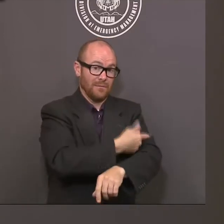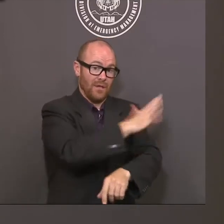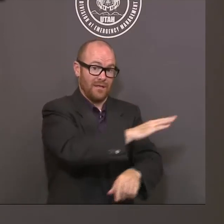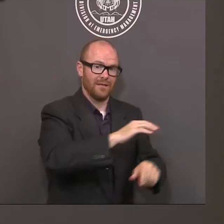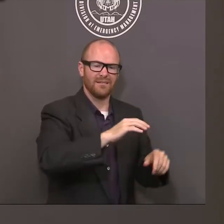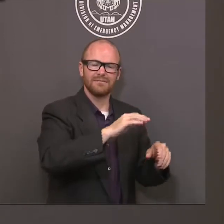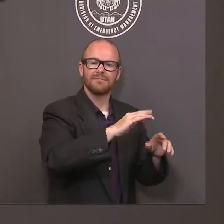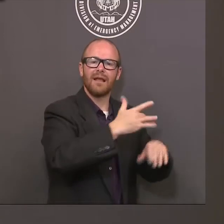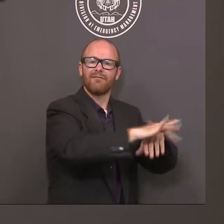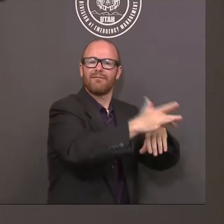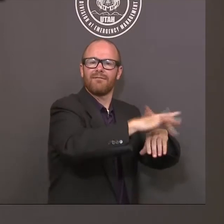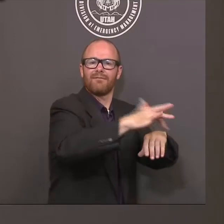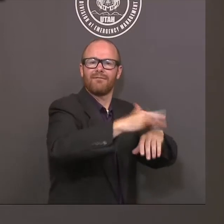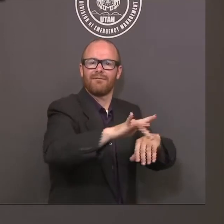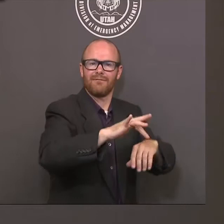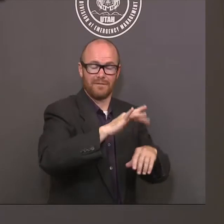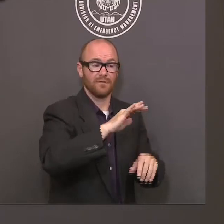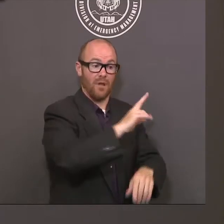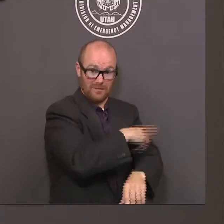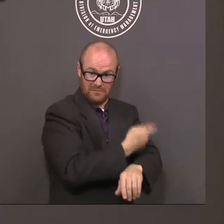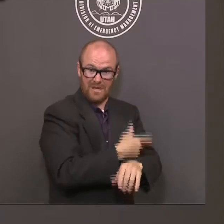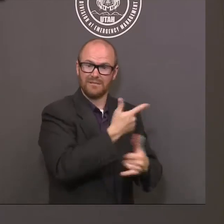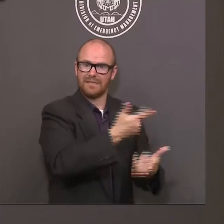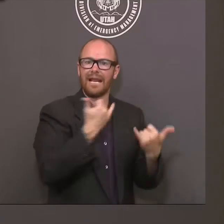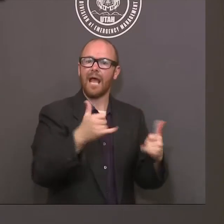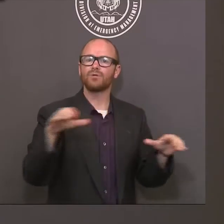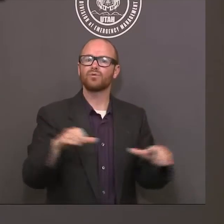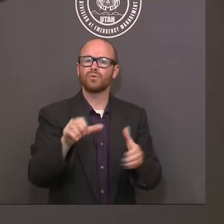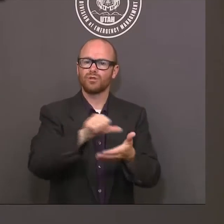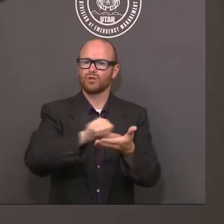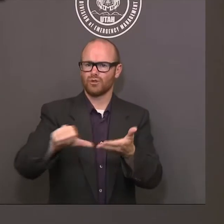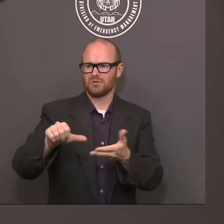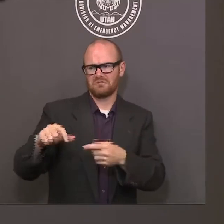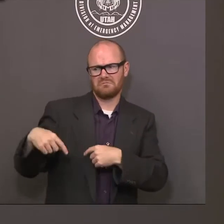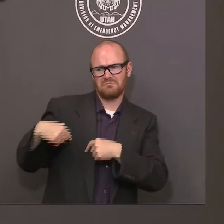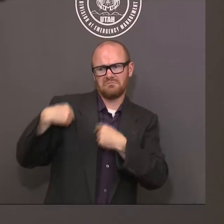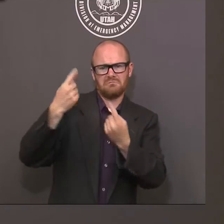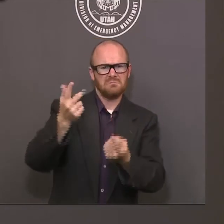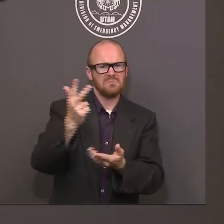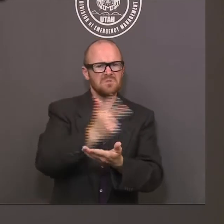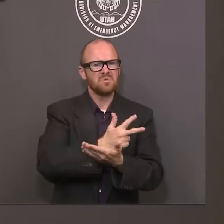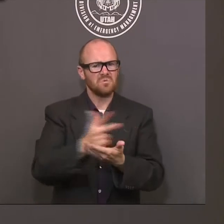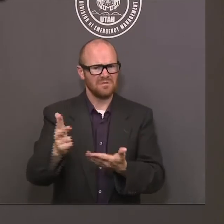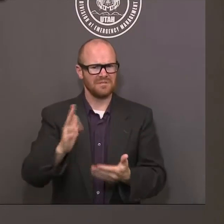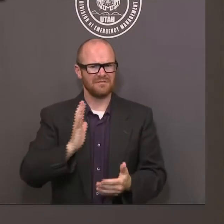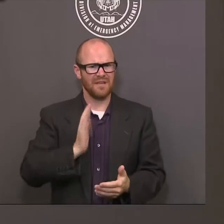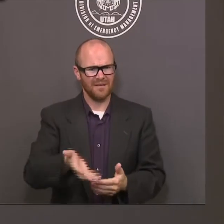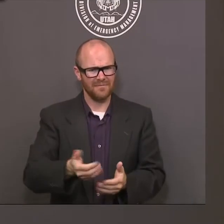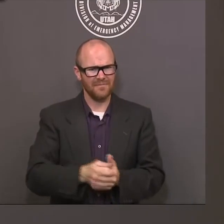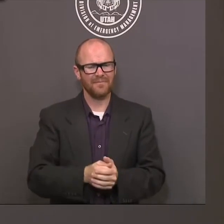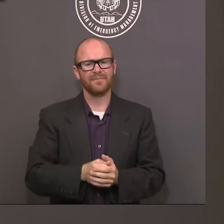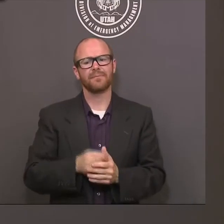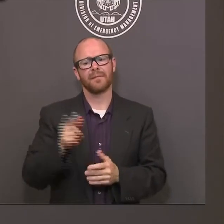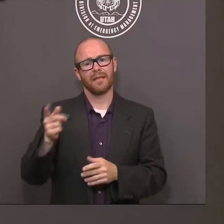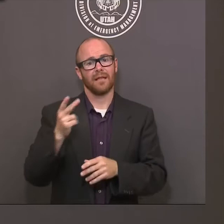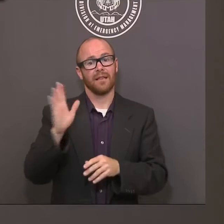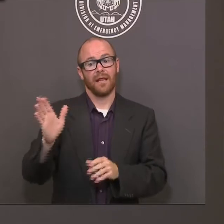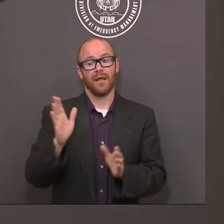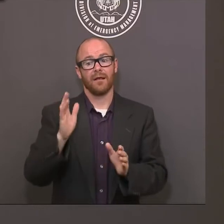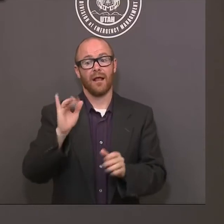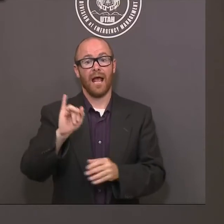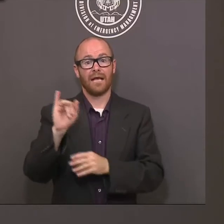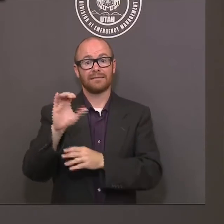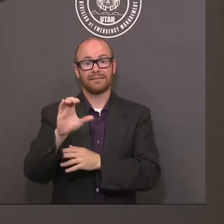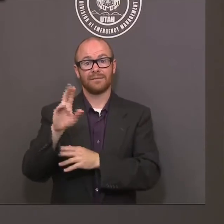The hospitals are going back with elective surgeries. They've been doing that for the last about 3 weeks. Their capacity of using the rooms now, some of them